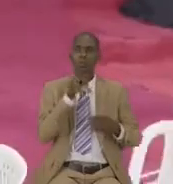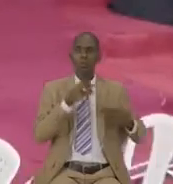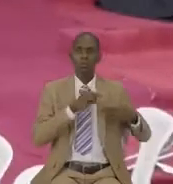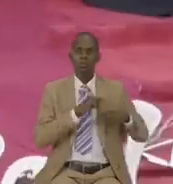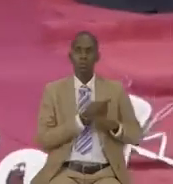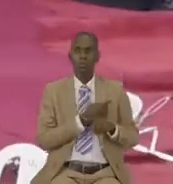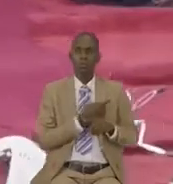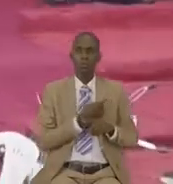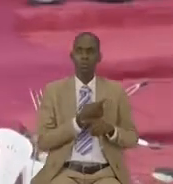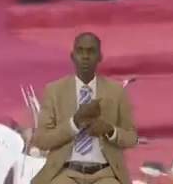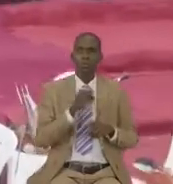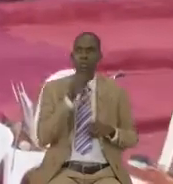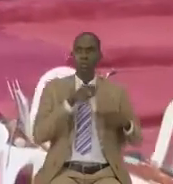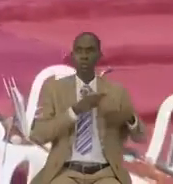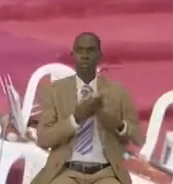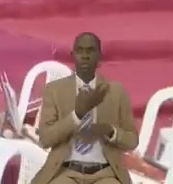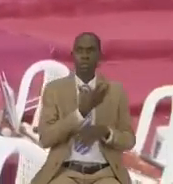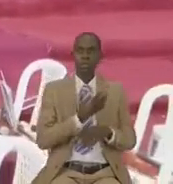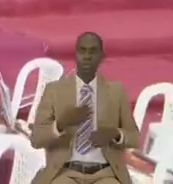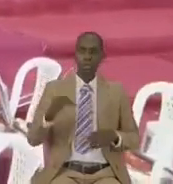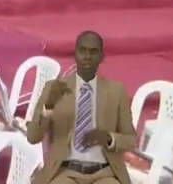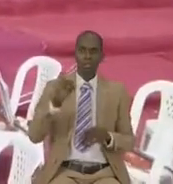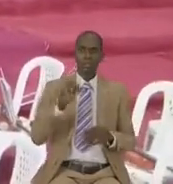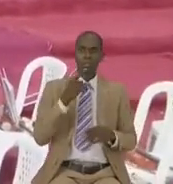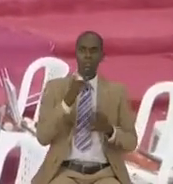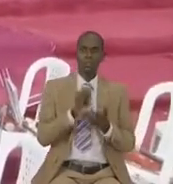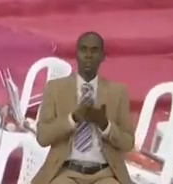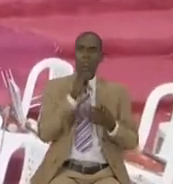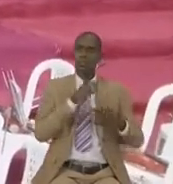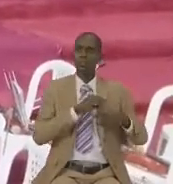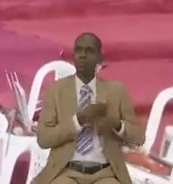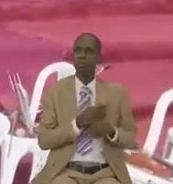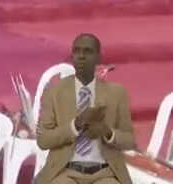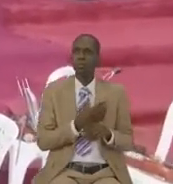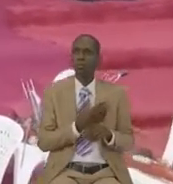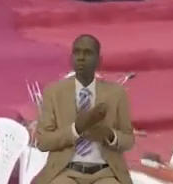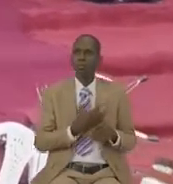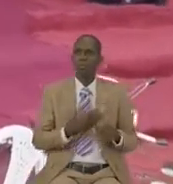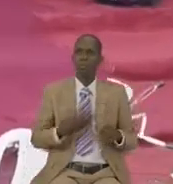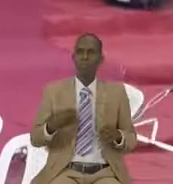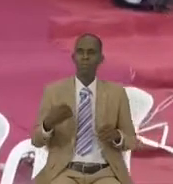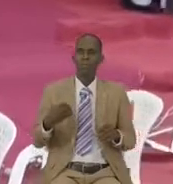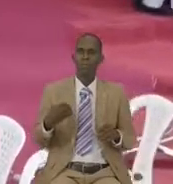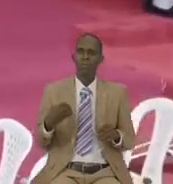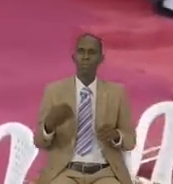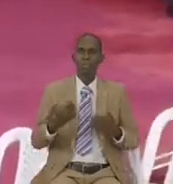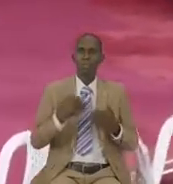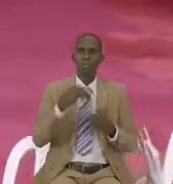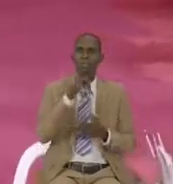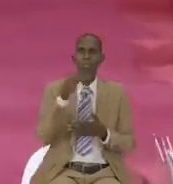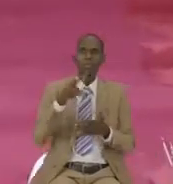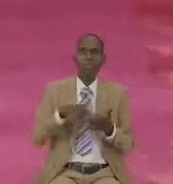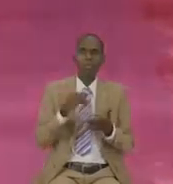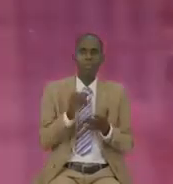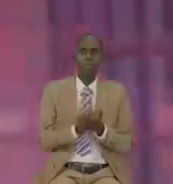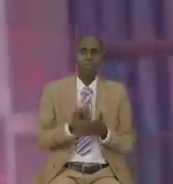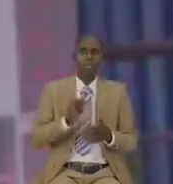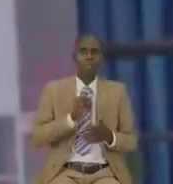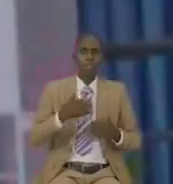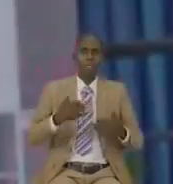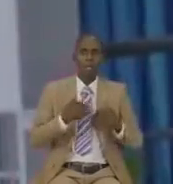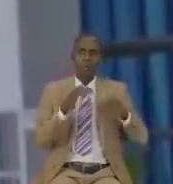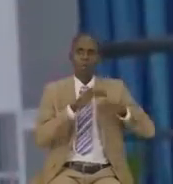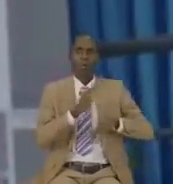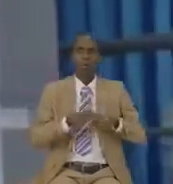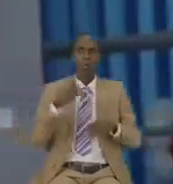as the ruler of the whole wide world, great God of heaven, have you not read that I have mercy on whom I choose to have